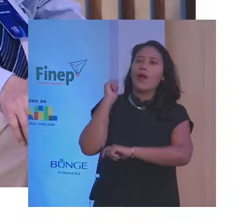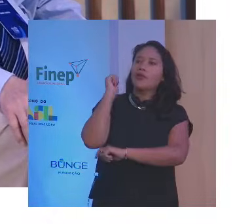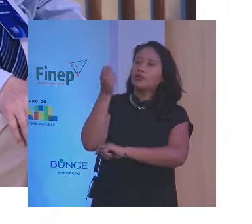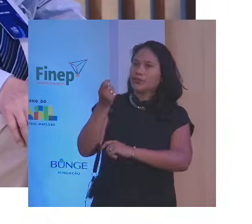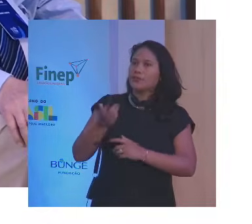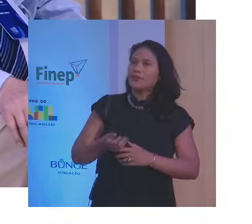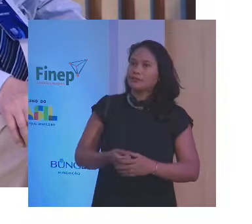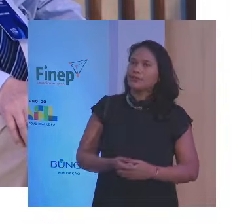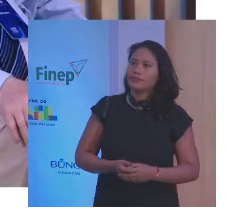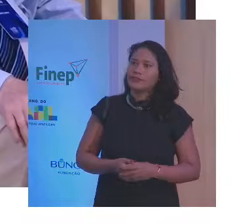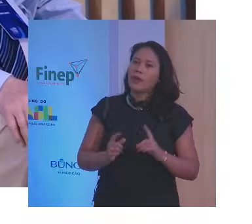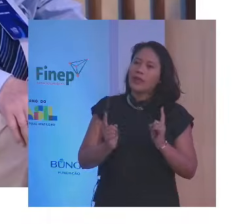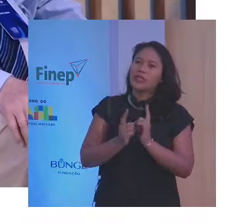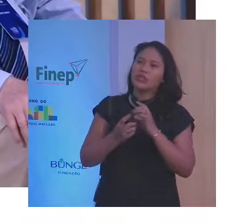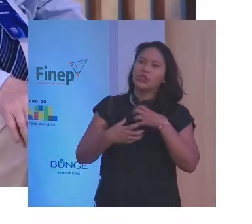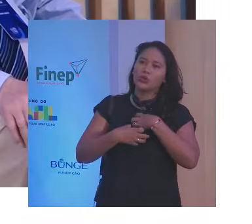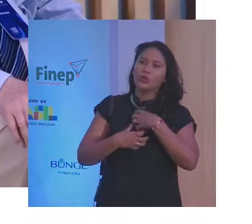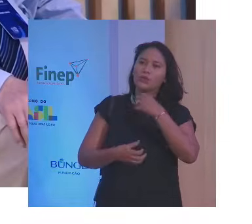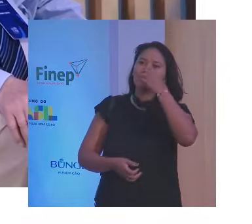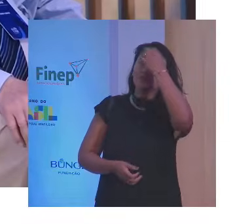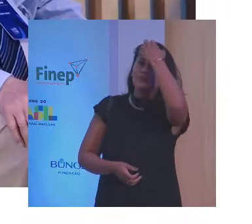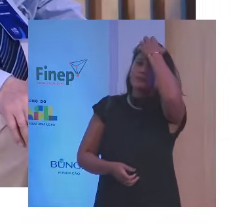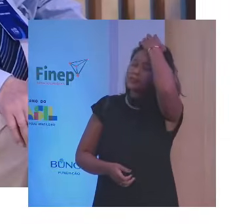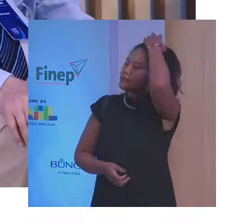Né? É mais nesse sentido.